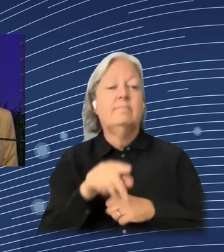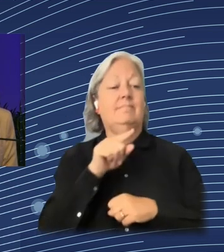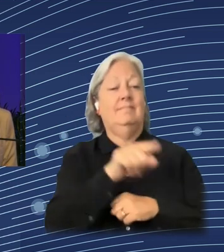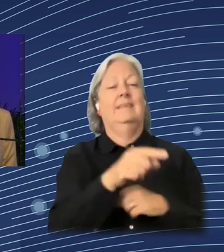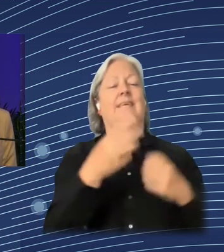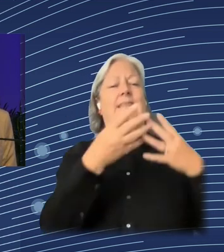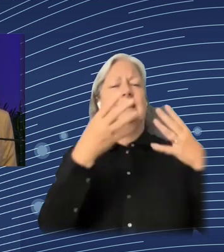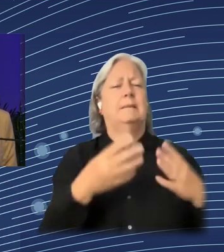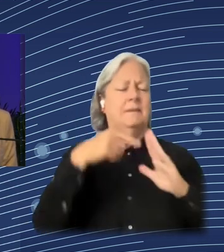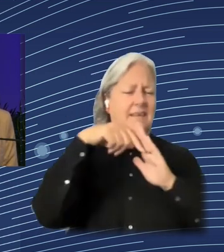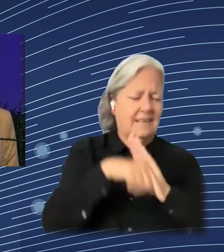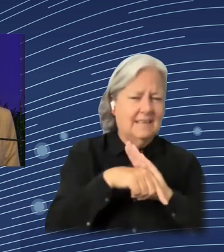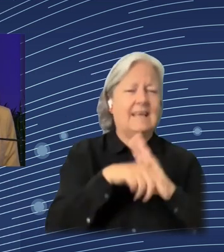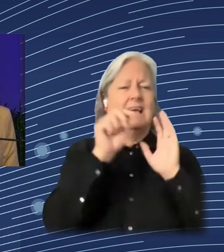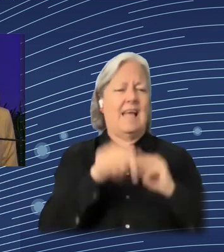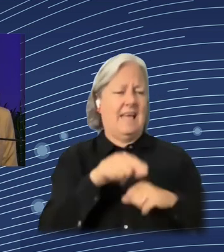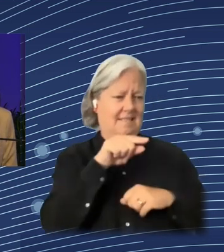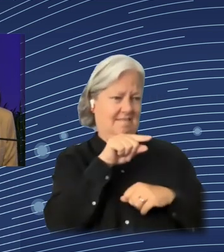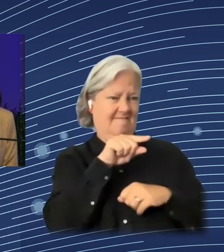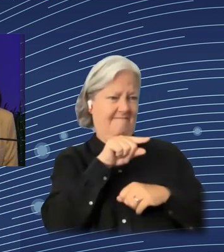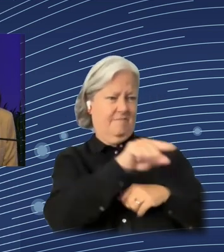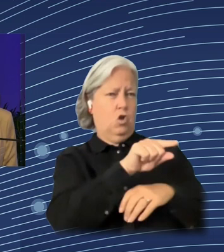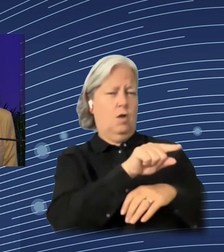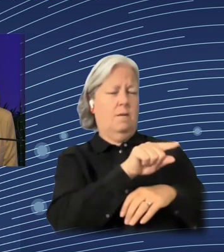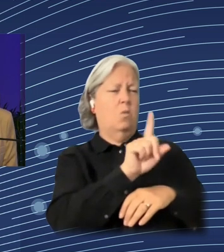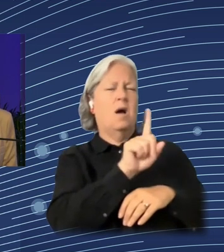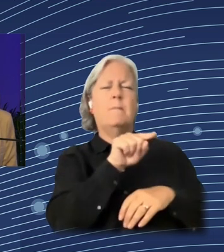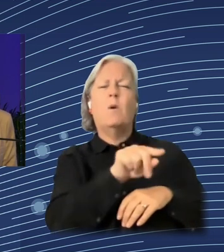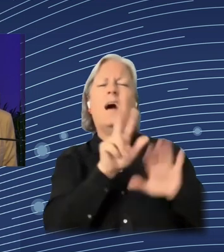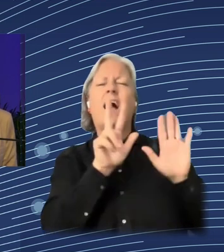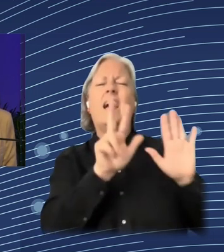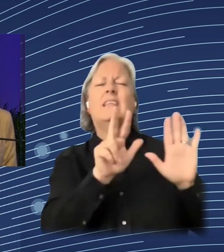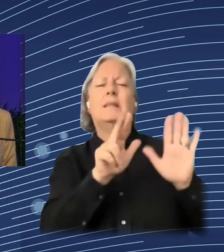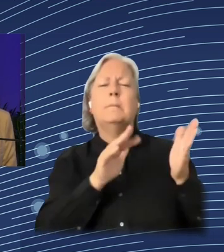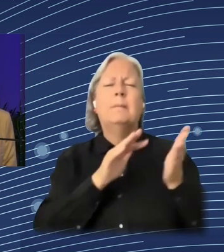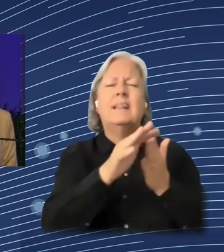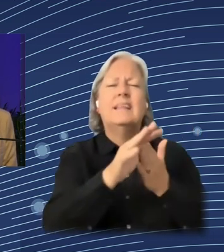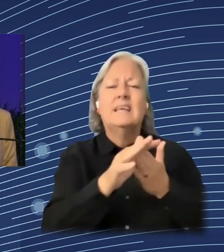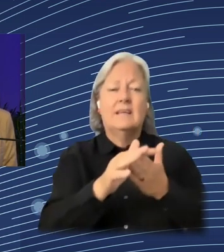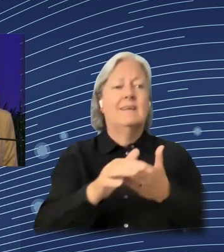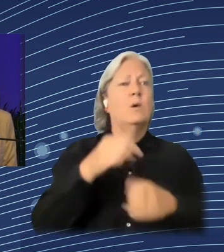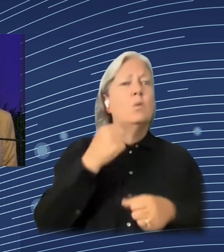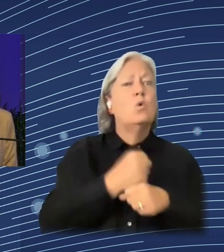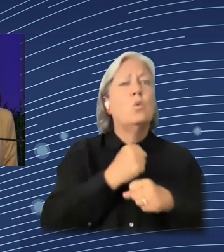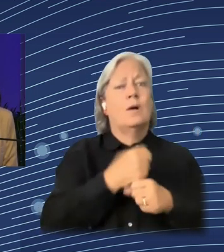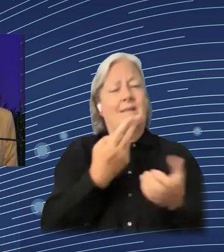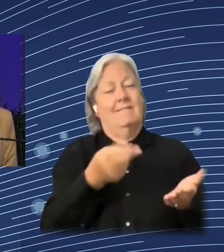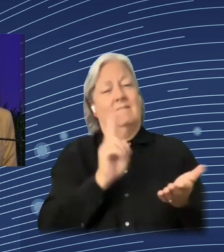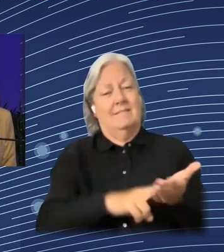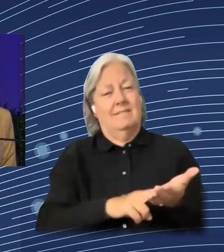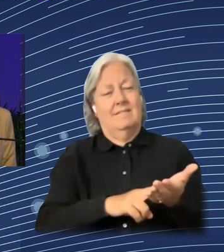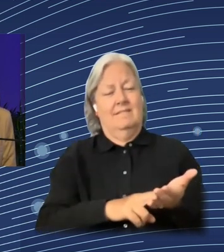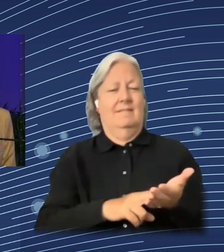compliance score to each one of the 1.8 million employers registered at IMSS.